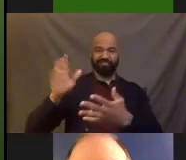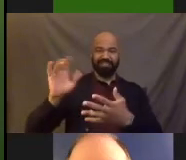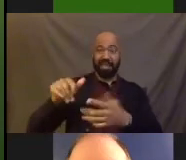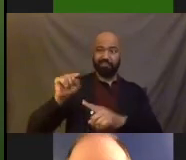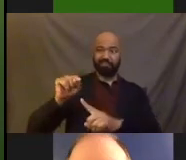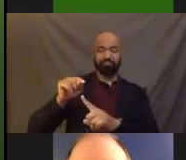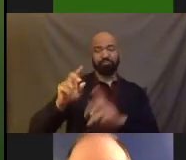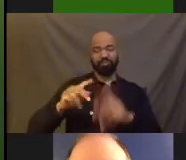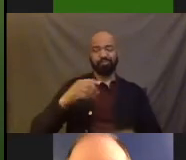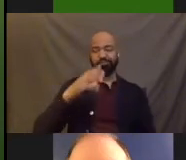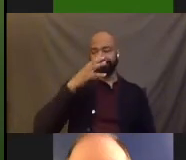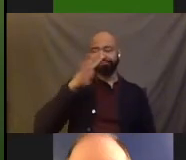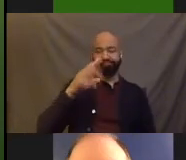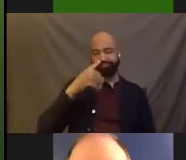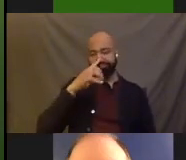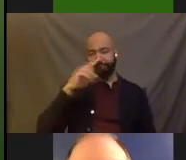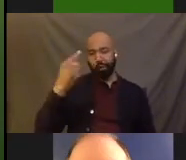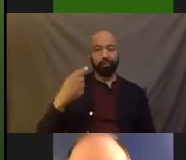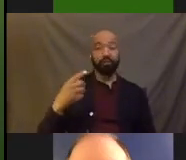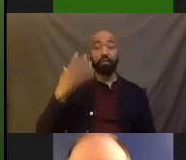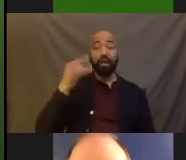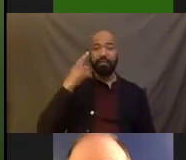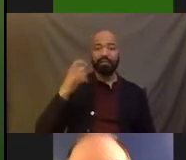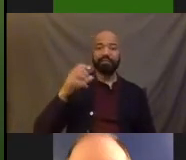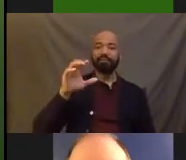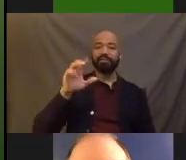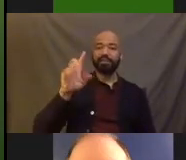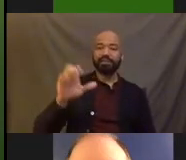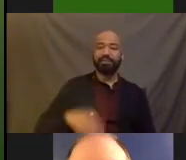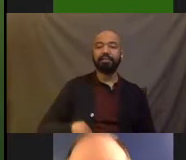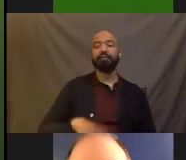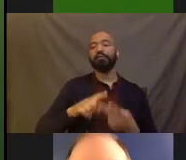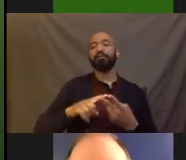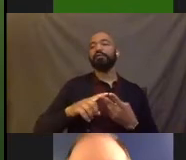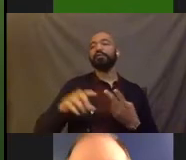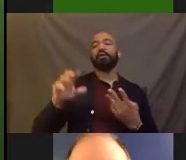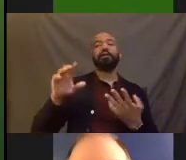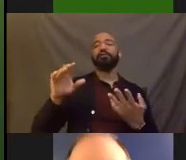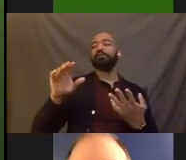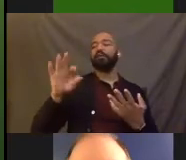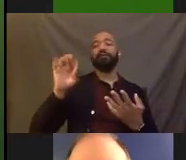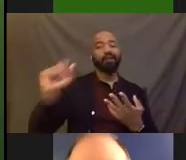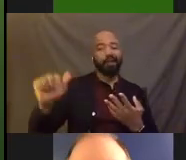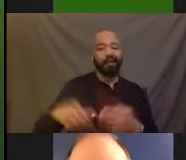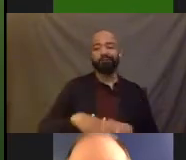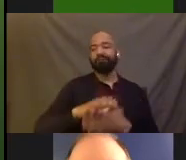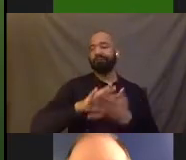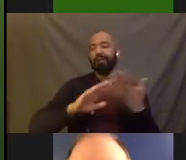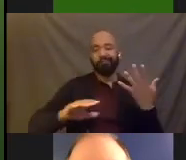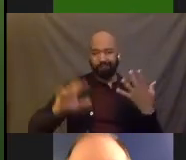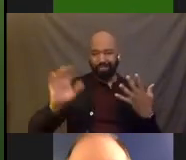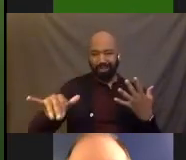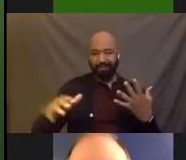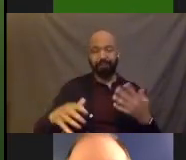CDC, the FDA, those sorts of places are not like big grabbers for people. So if you